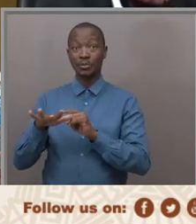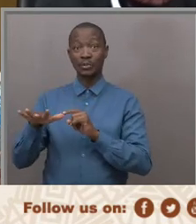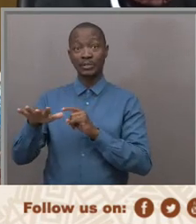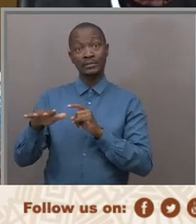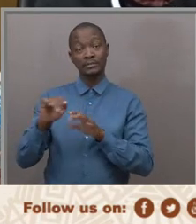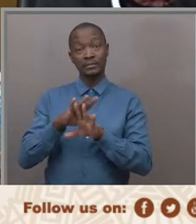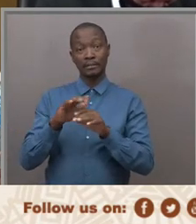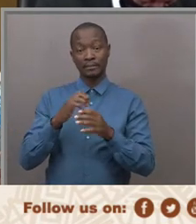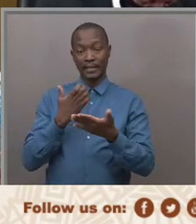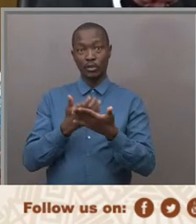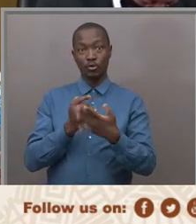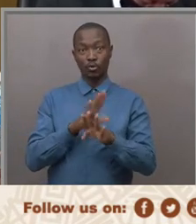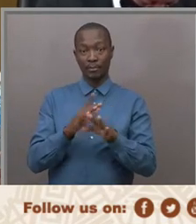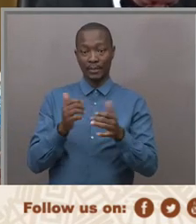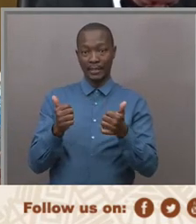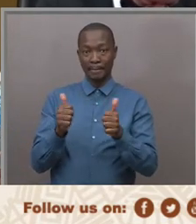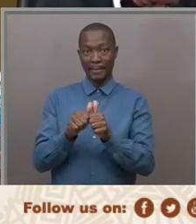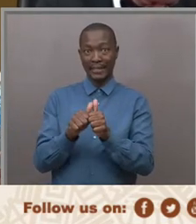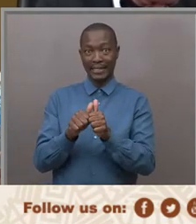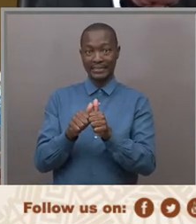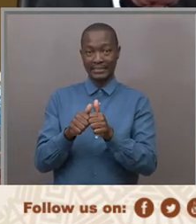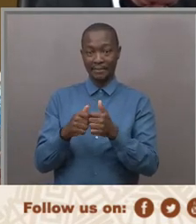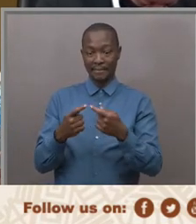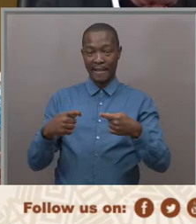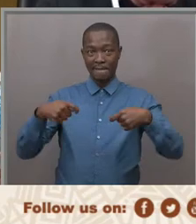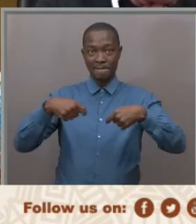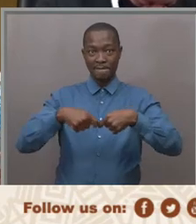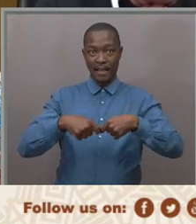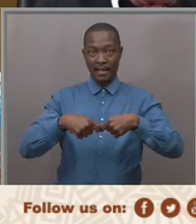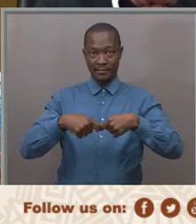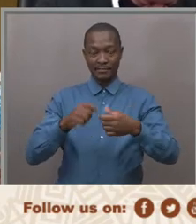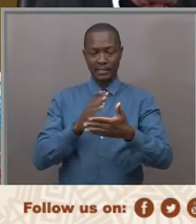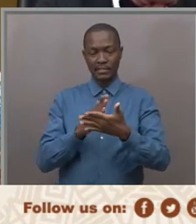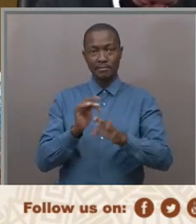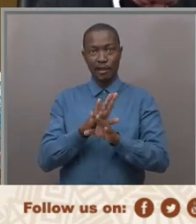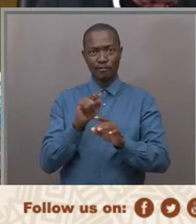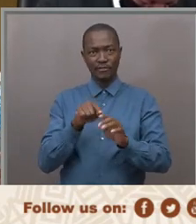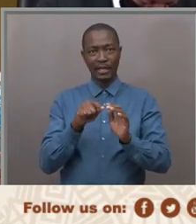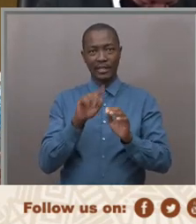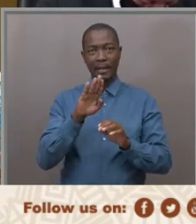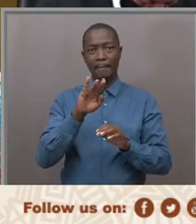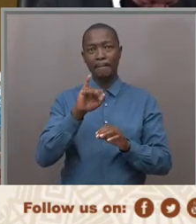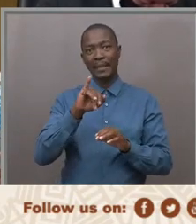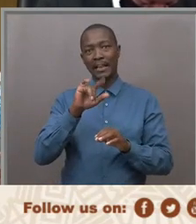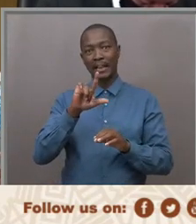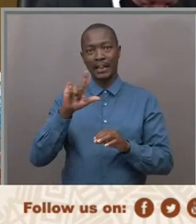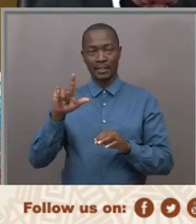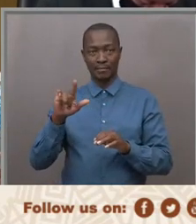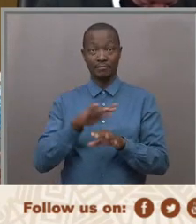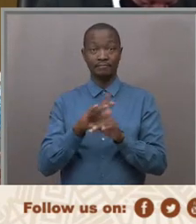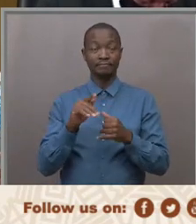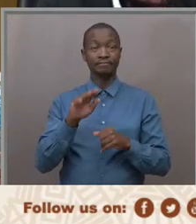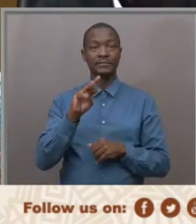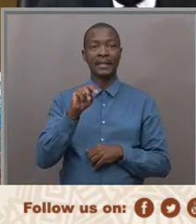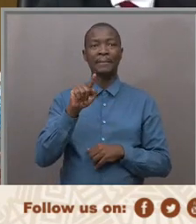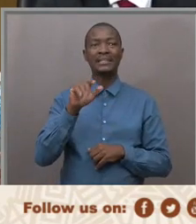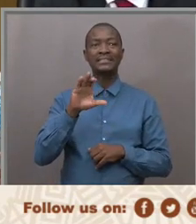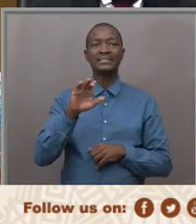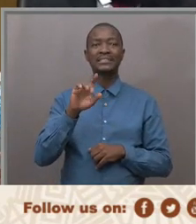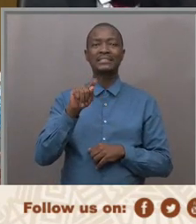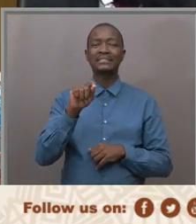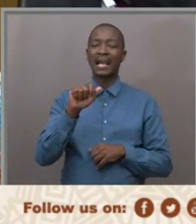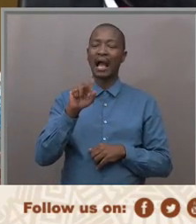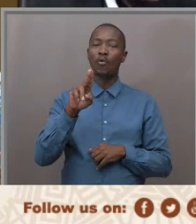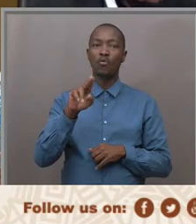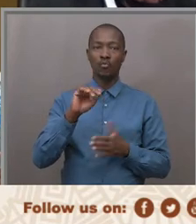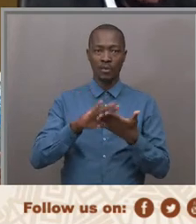the Township Economy Partnership Fund, which is part of that bill. And MEC Tau and MEC